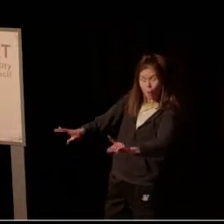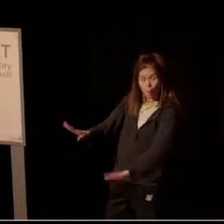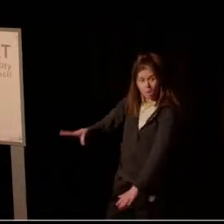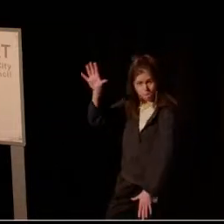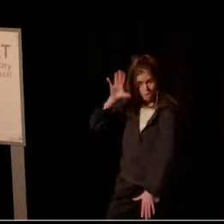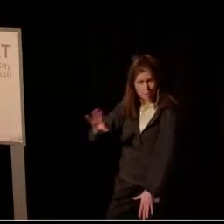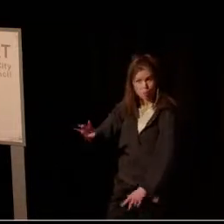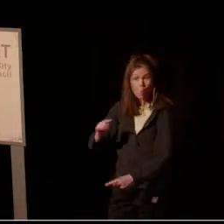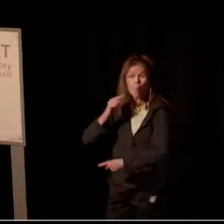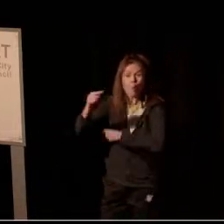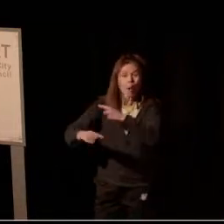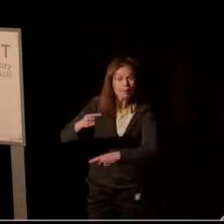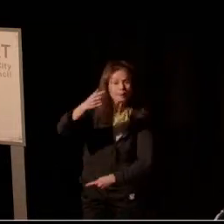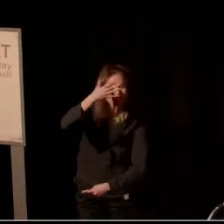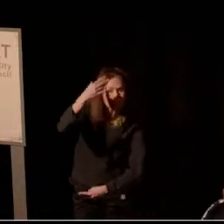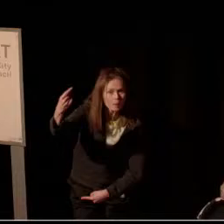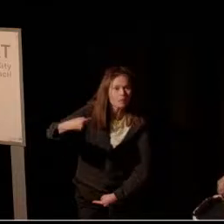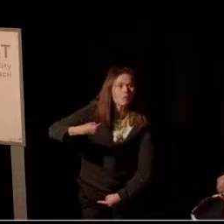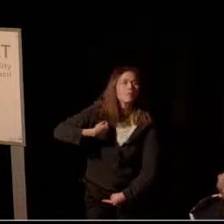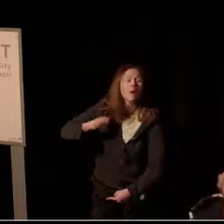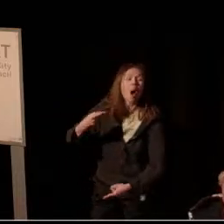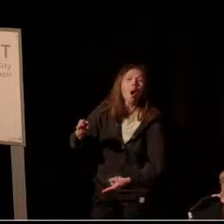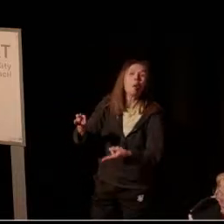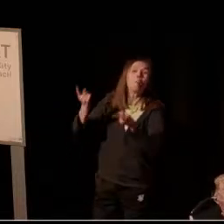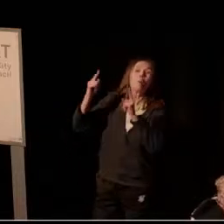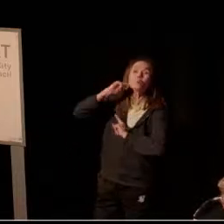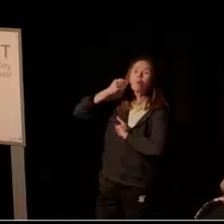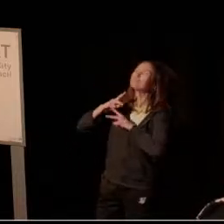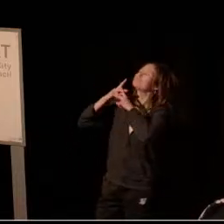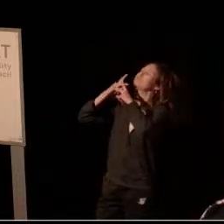boss, Polixenes.